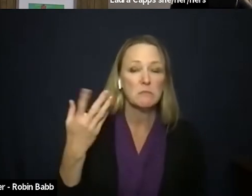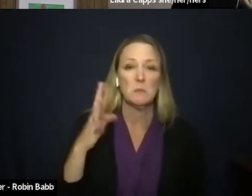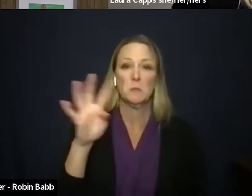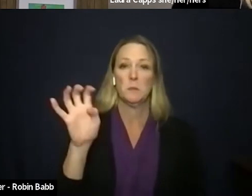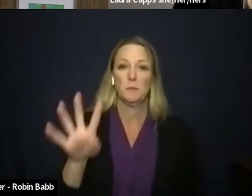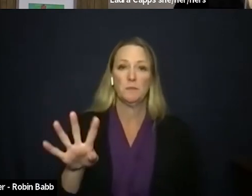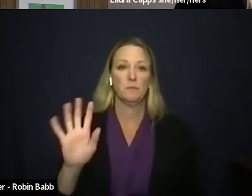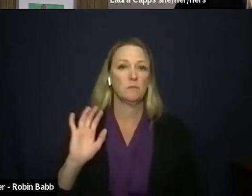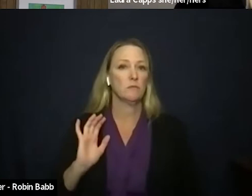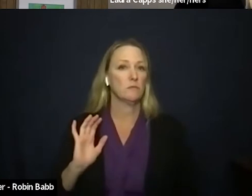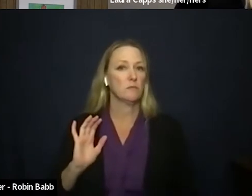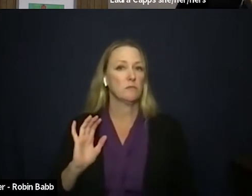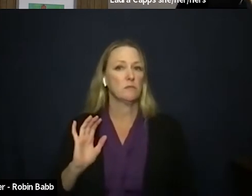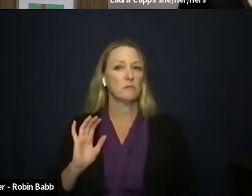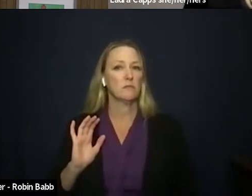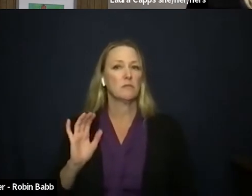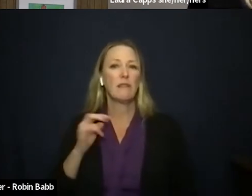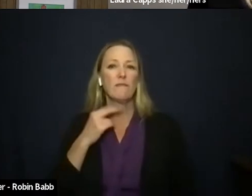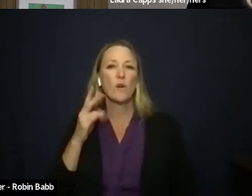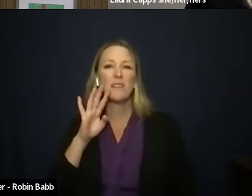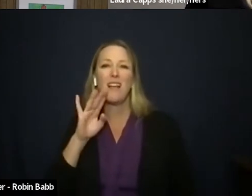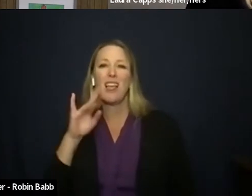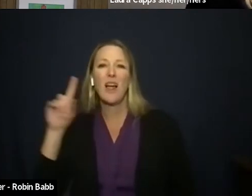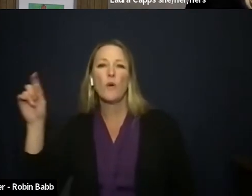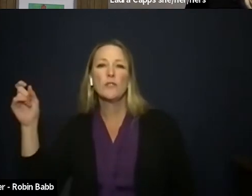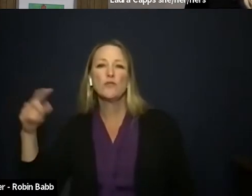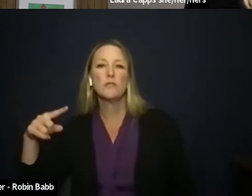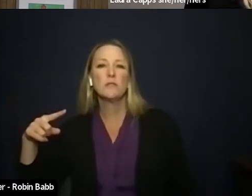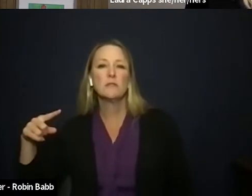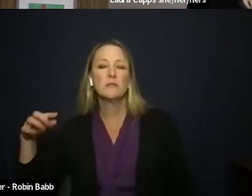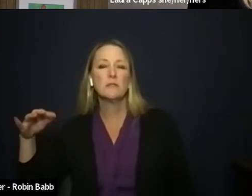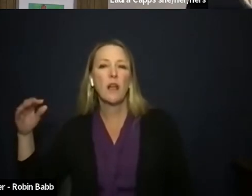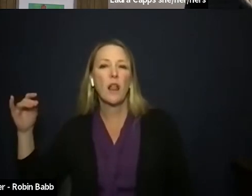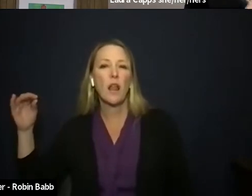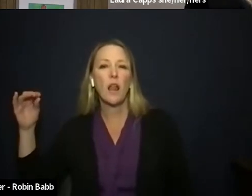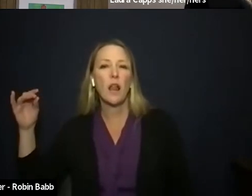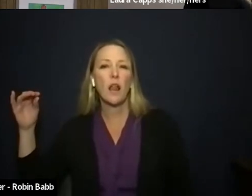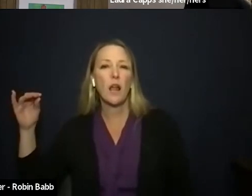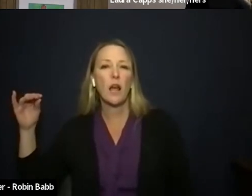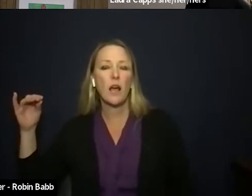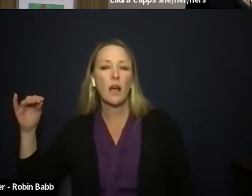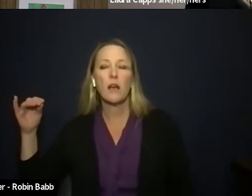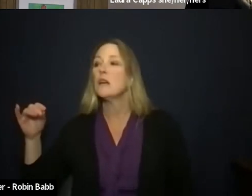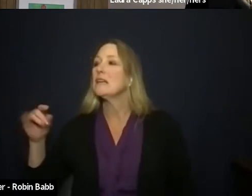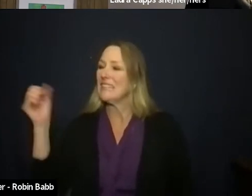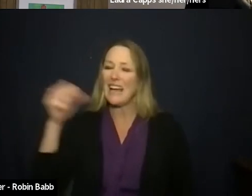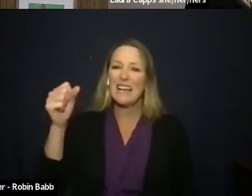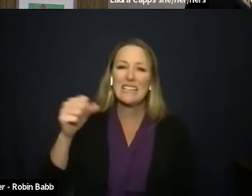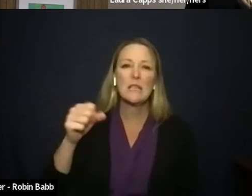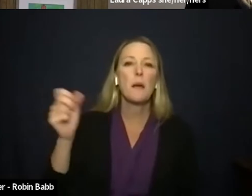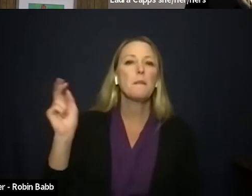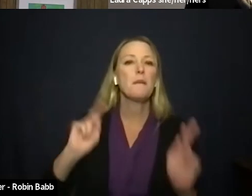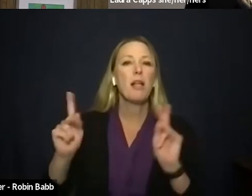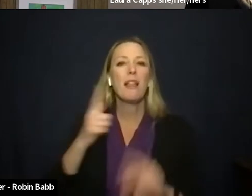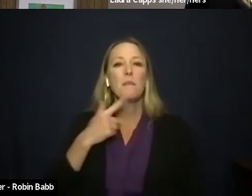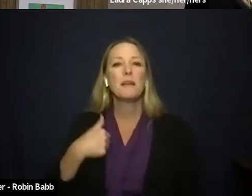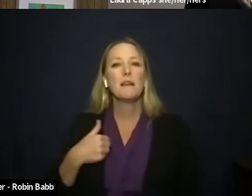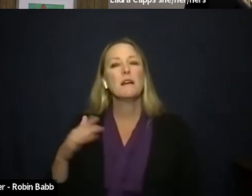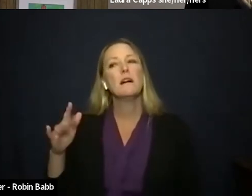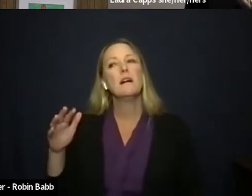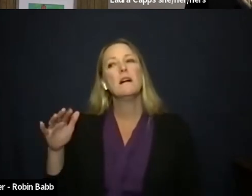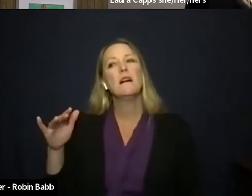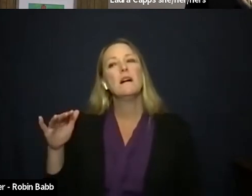yes yes yes one one of the things as i'm being told is that if